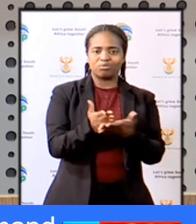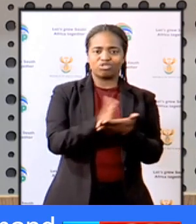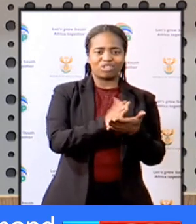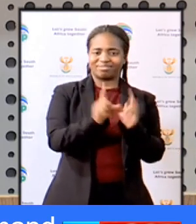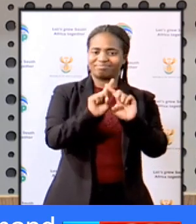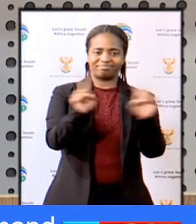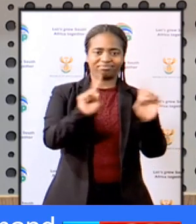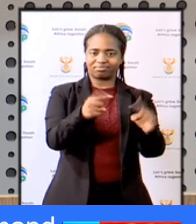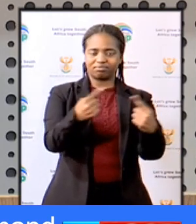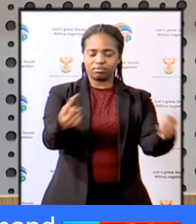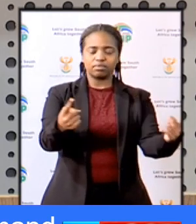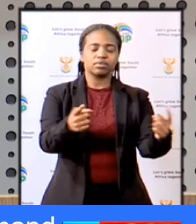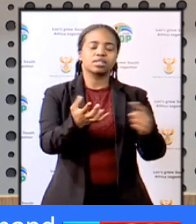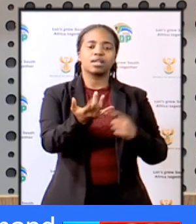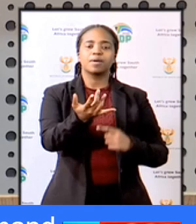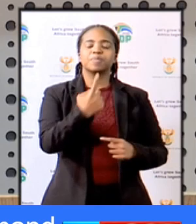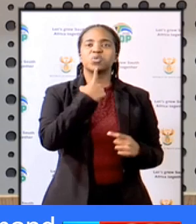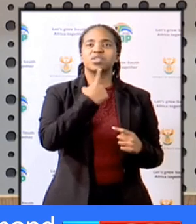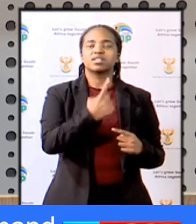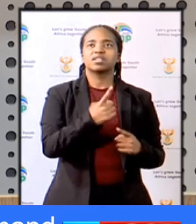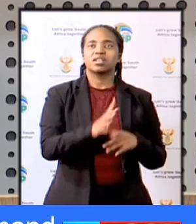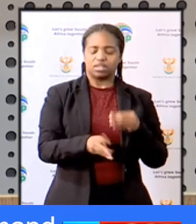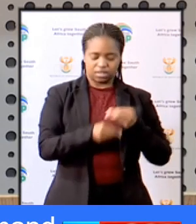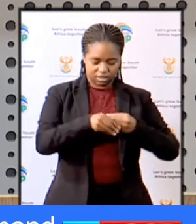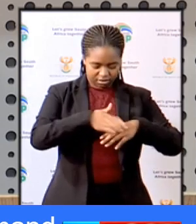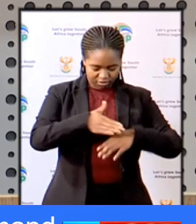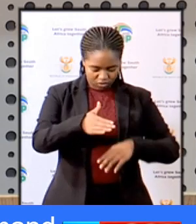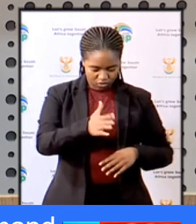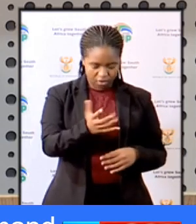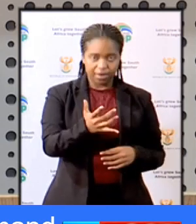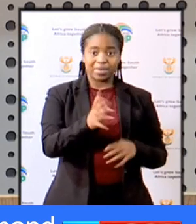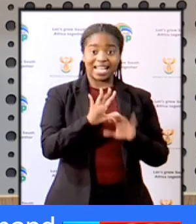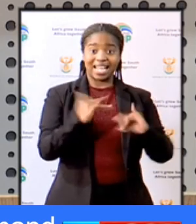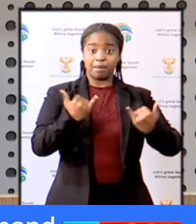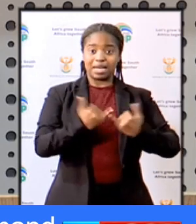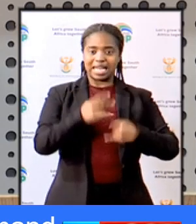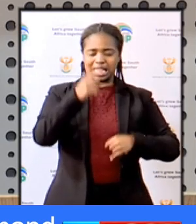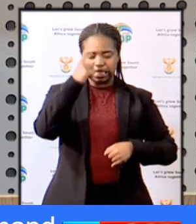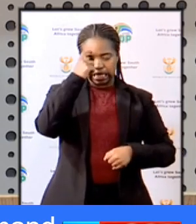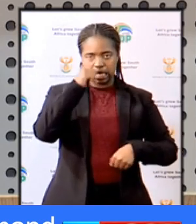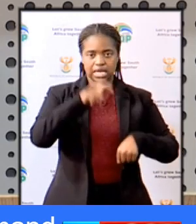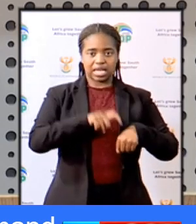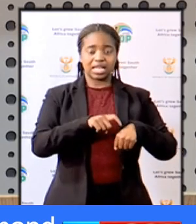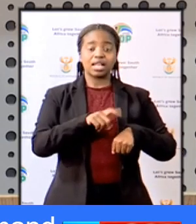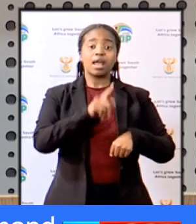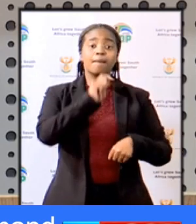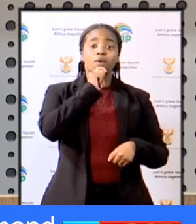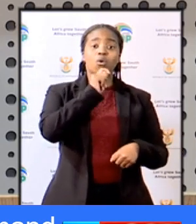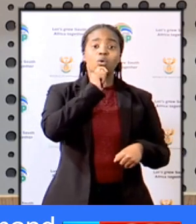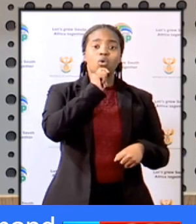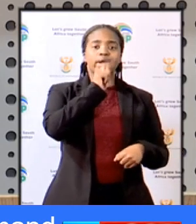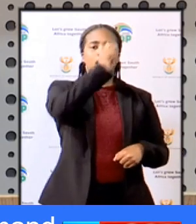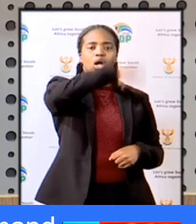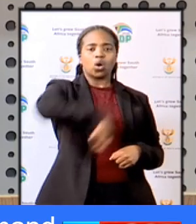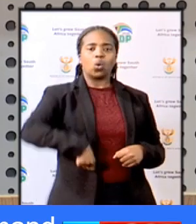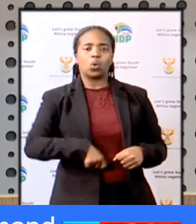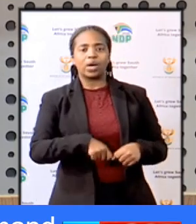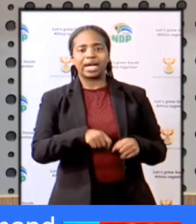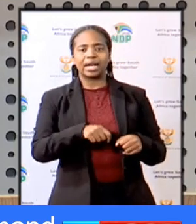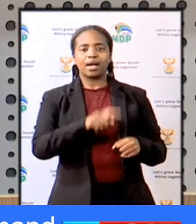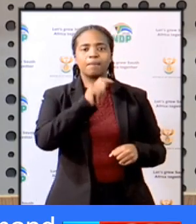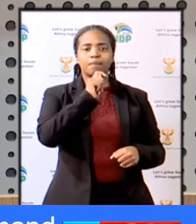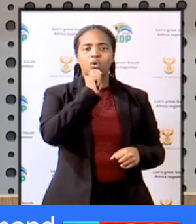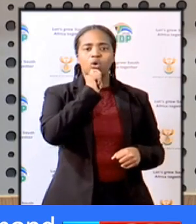measures to require the company to think carefully about clocking in arrangements in the morning, because these call